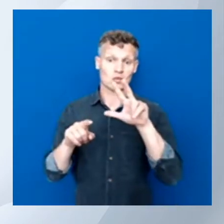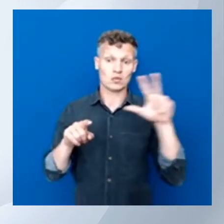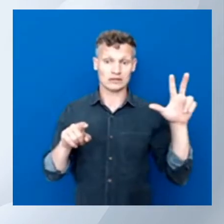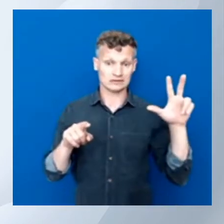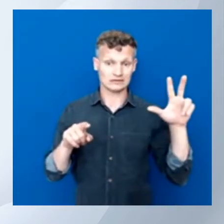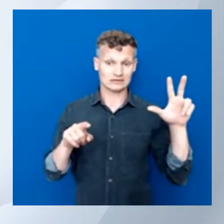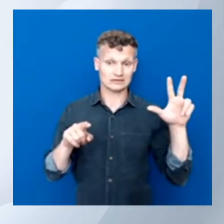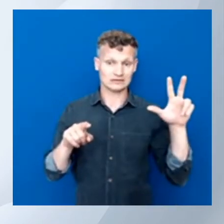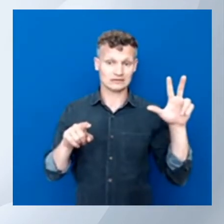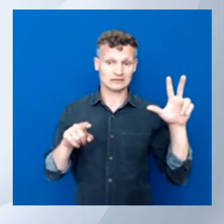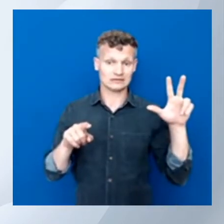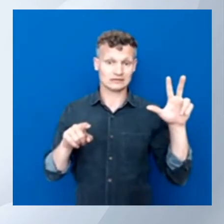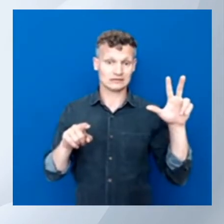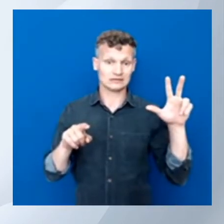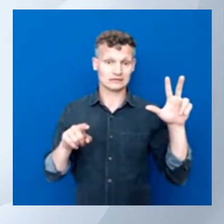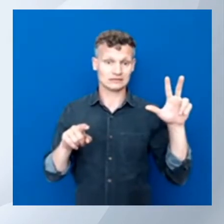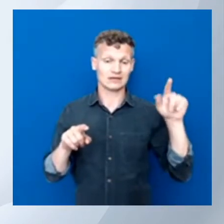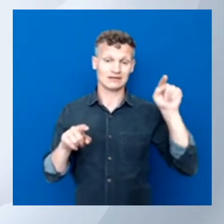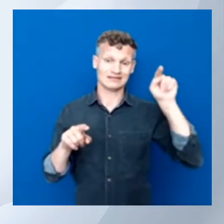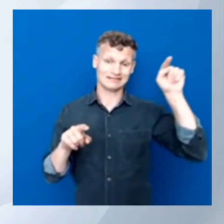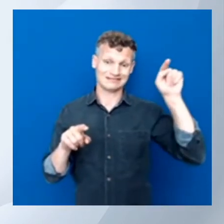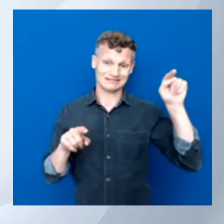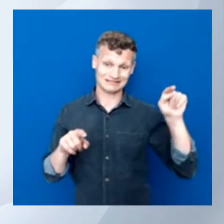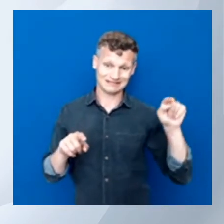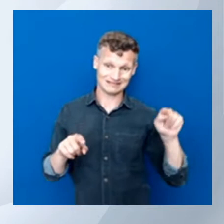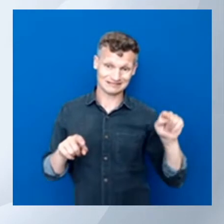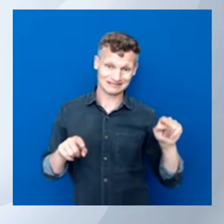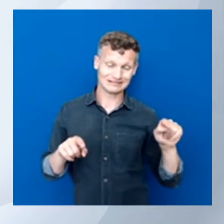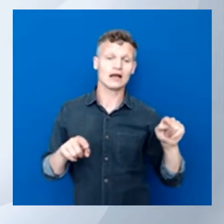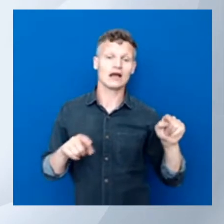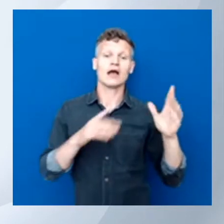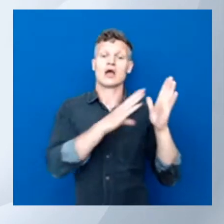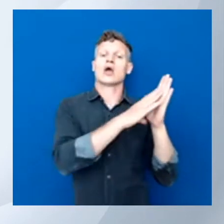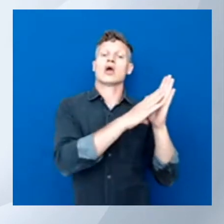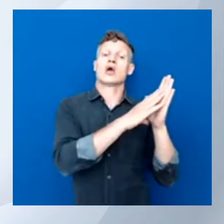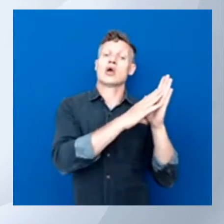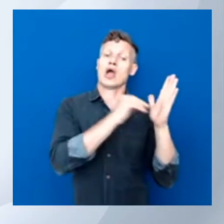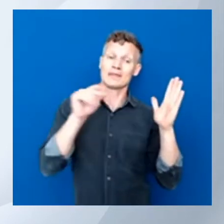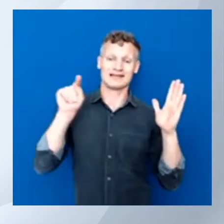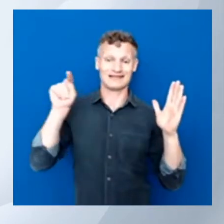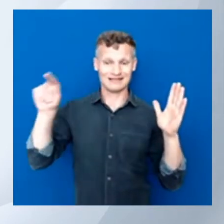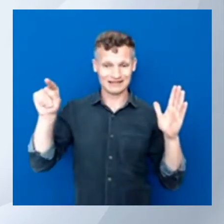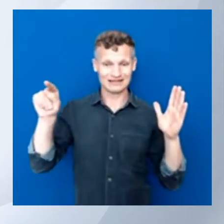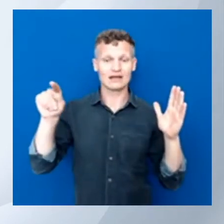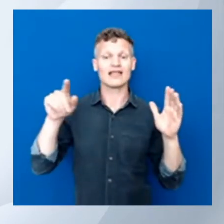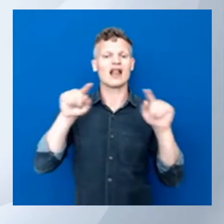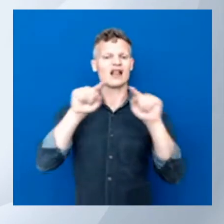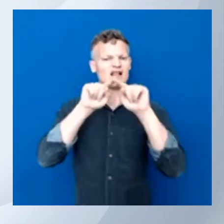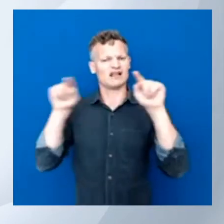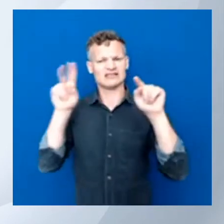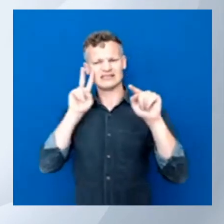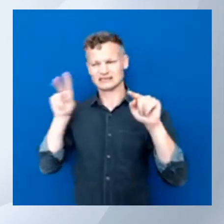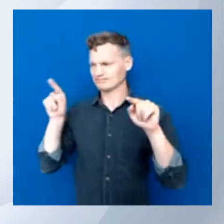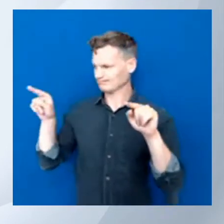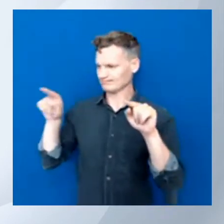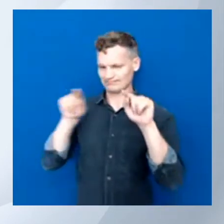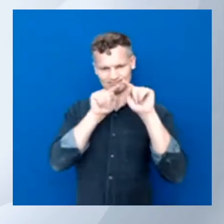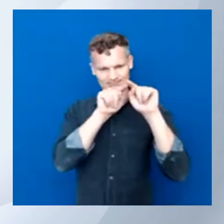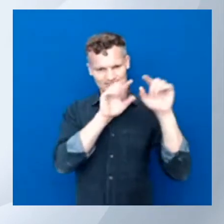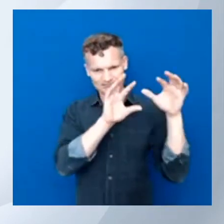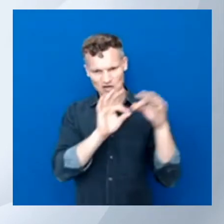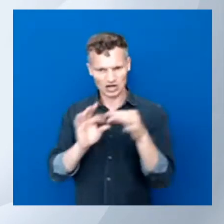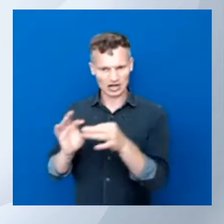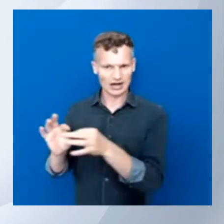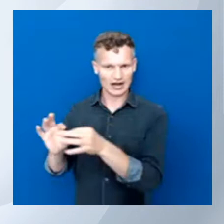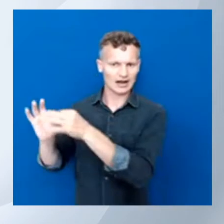cached copy from the CDN in Southeast Asia, rather than having to connect all the way across the Pacific Ocean to the west coast of